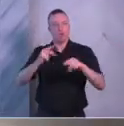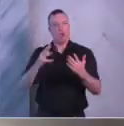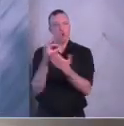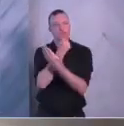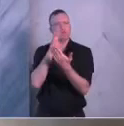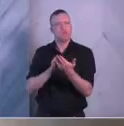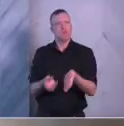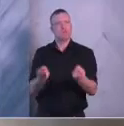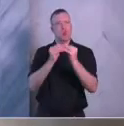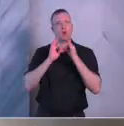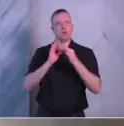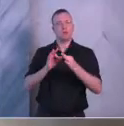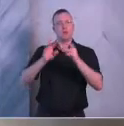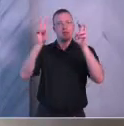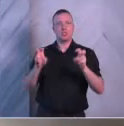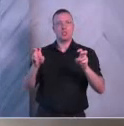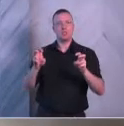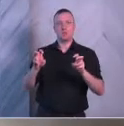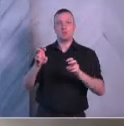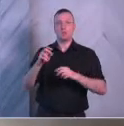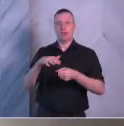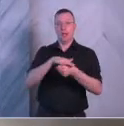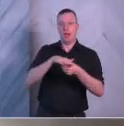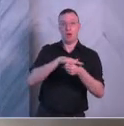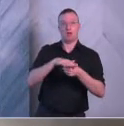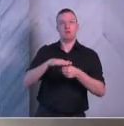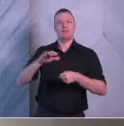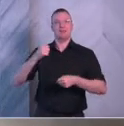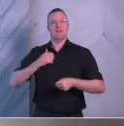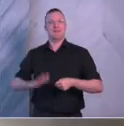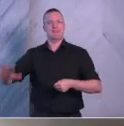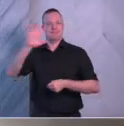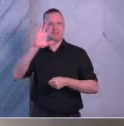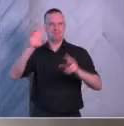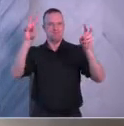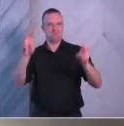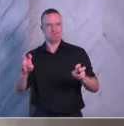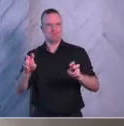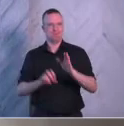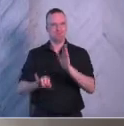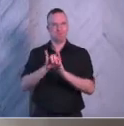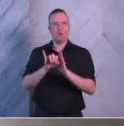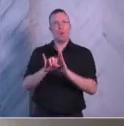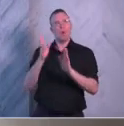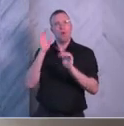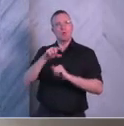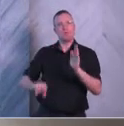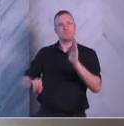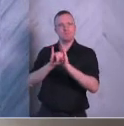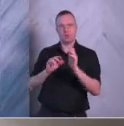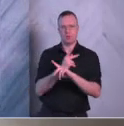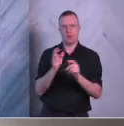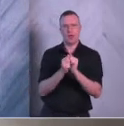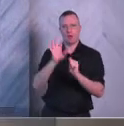the issues our local and national culture-based communities face. And hopefully we can work together to identify ways that the federal government and